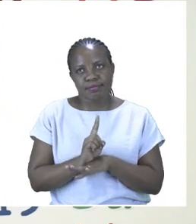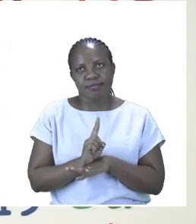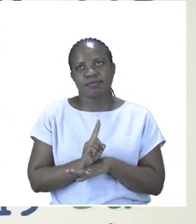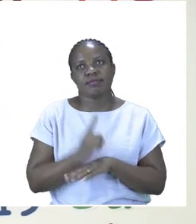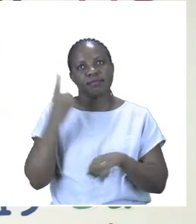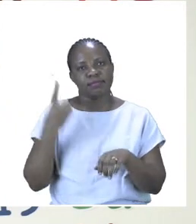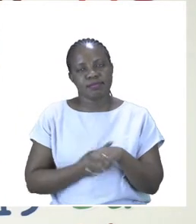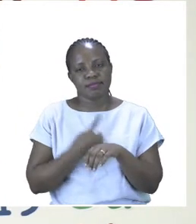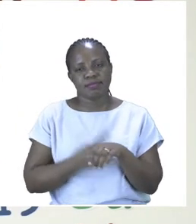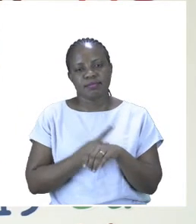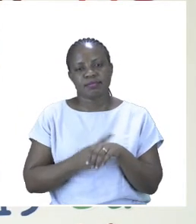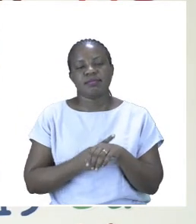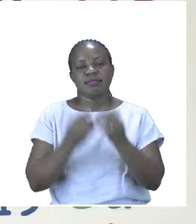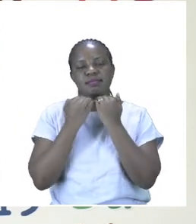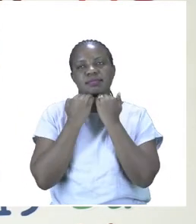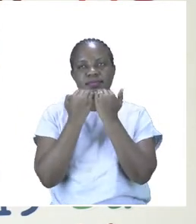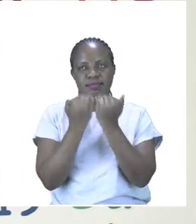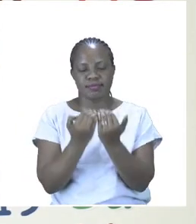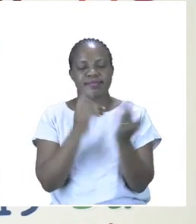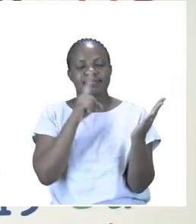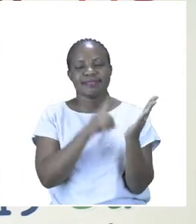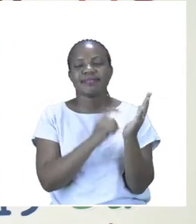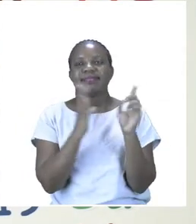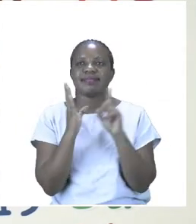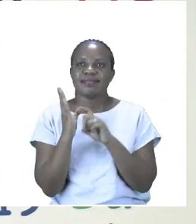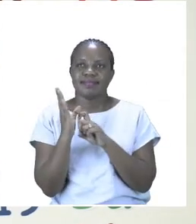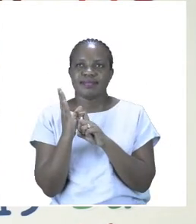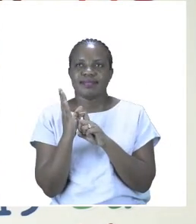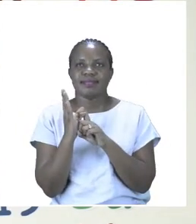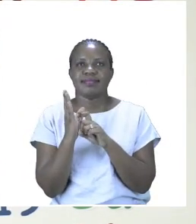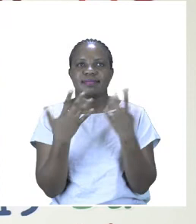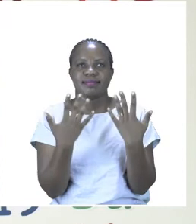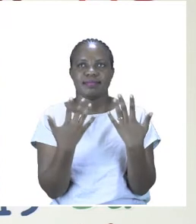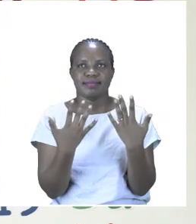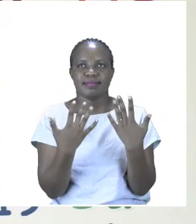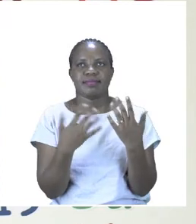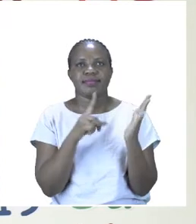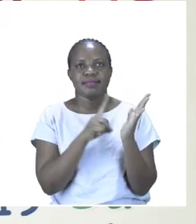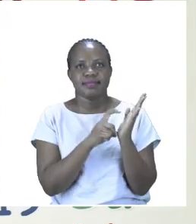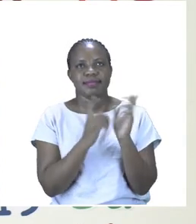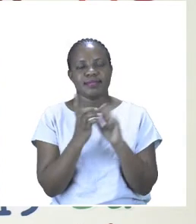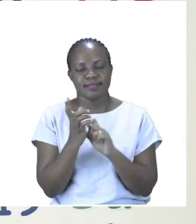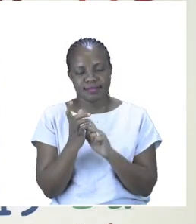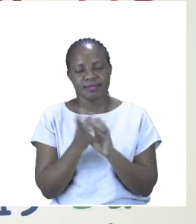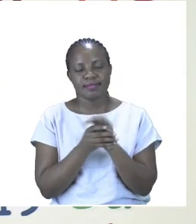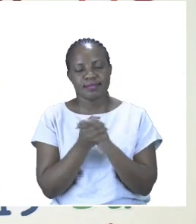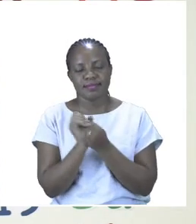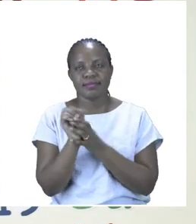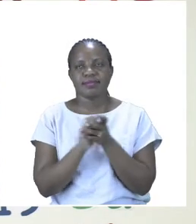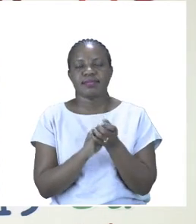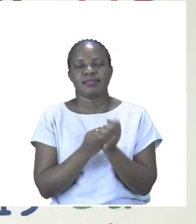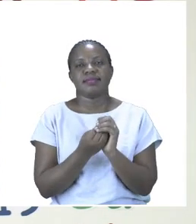3s, to sanitize your hands. Please take your sanitizer. And remember, it is